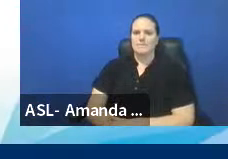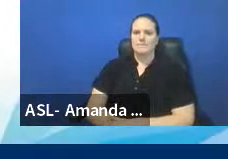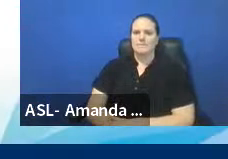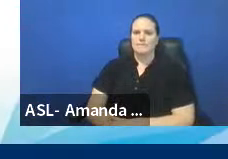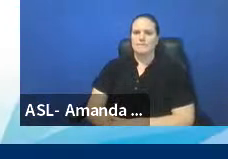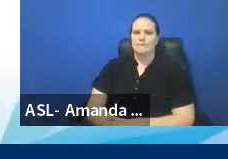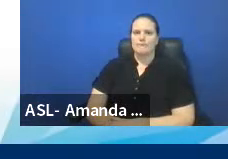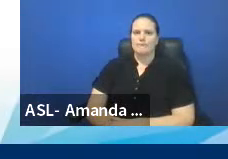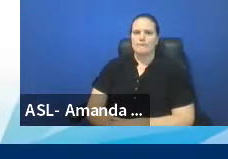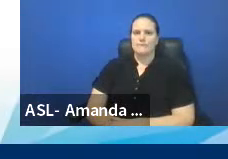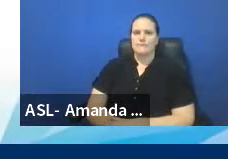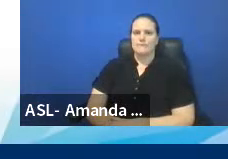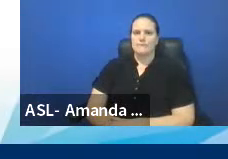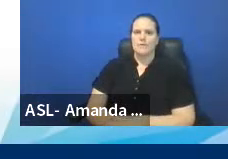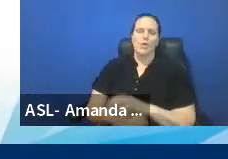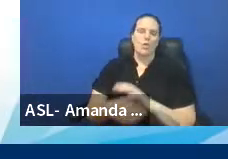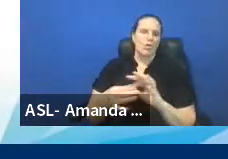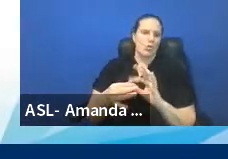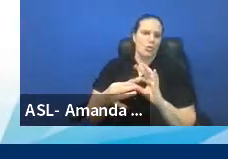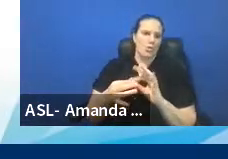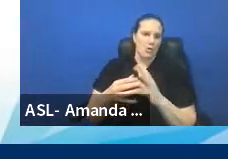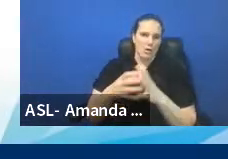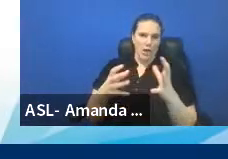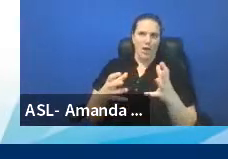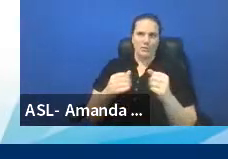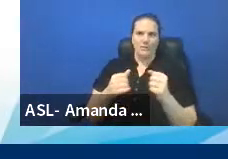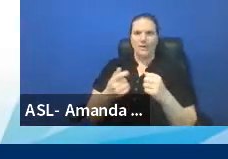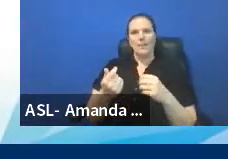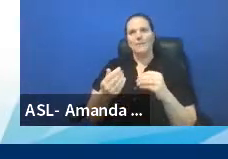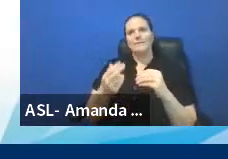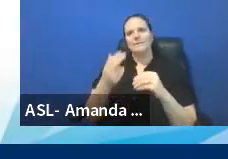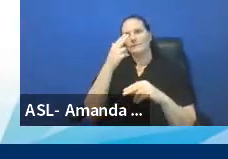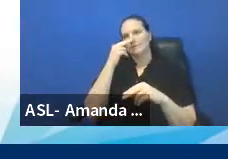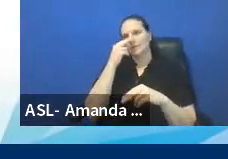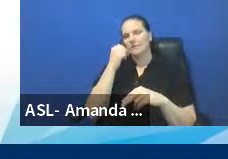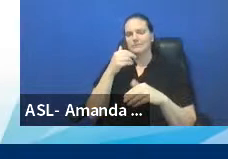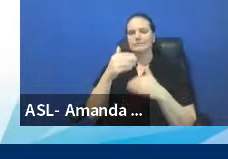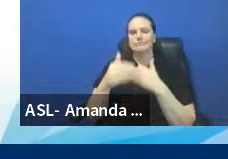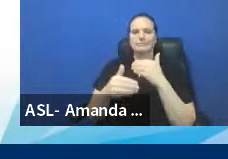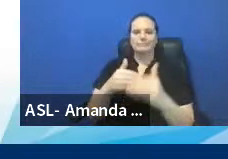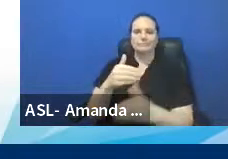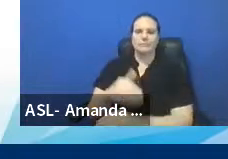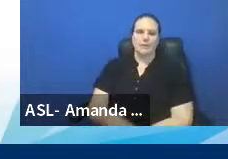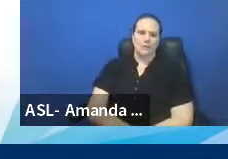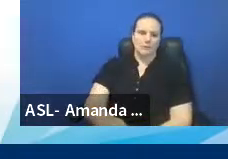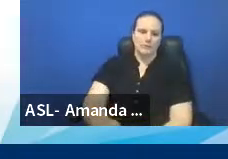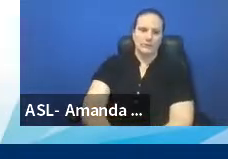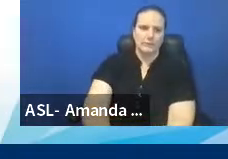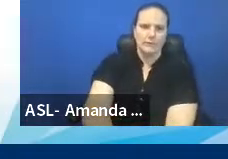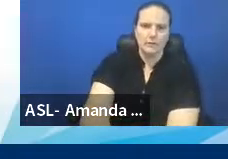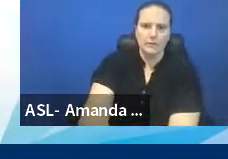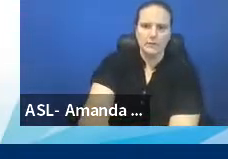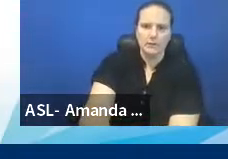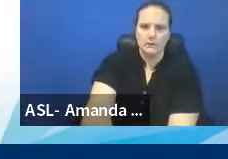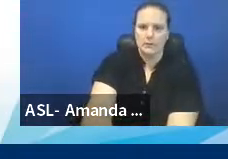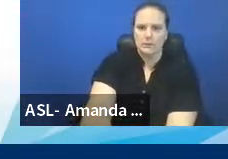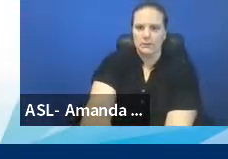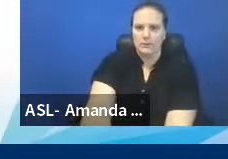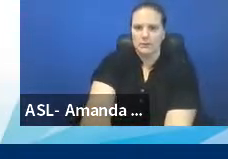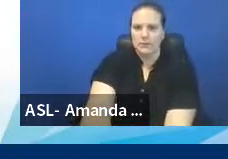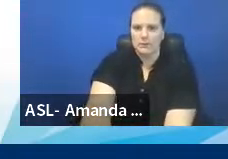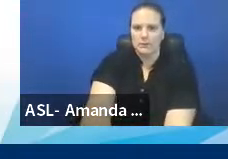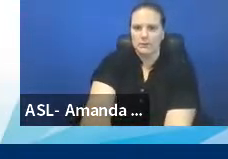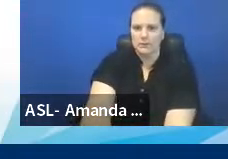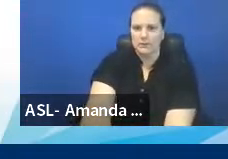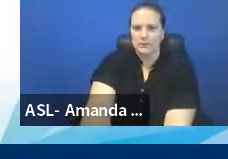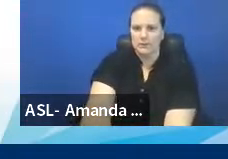So now that I talked a lot and tried to make it a little bit funny along the way, we will open it up for questions. So just a general,